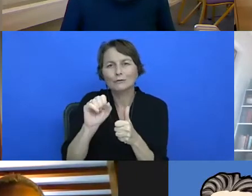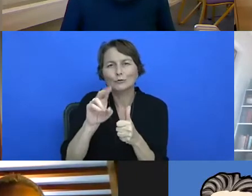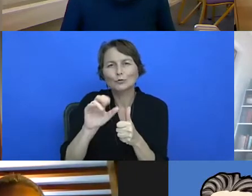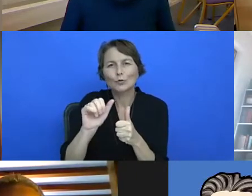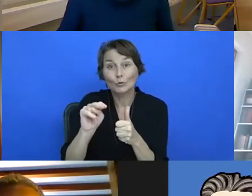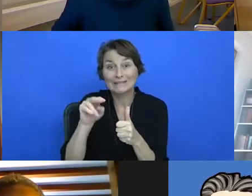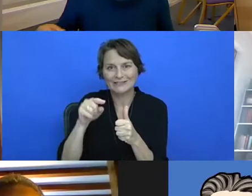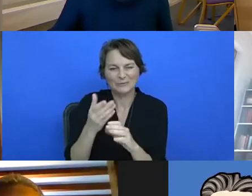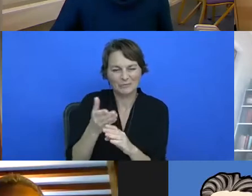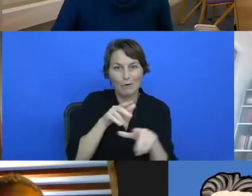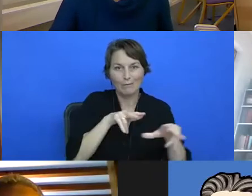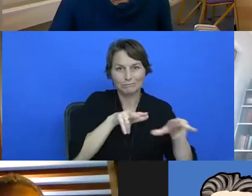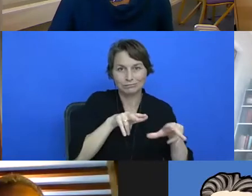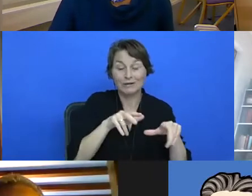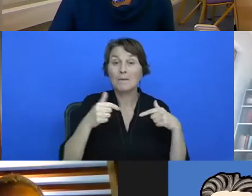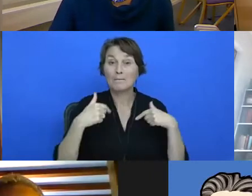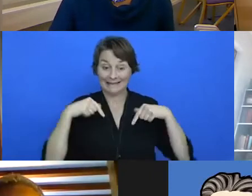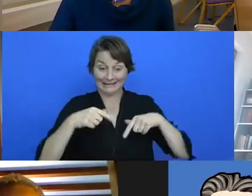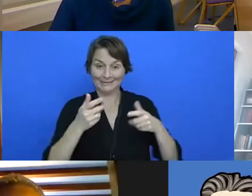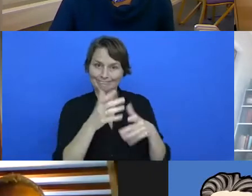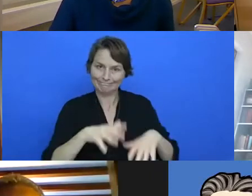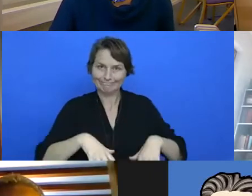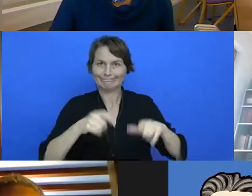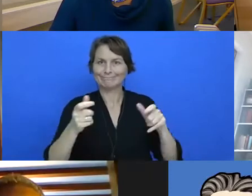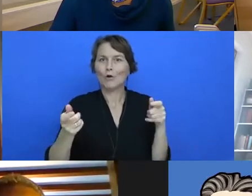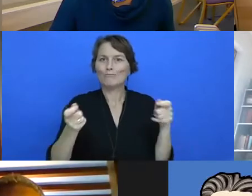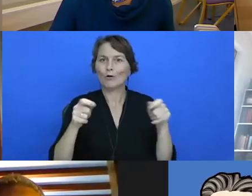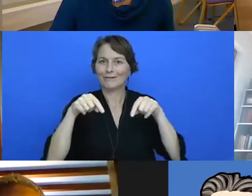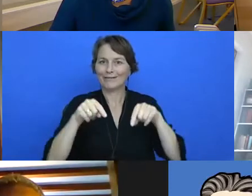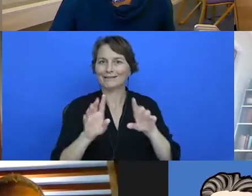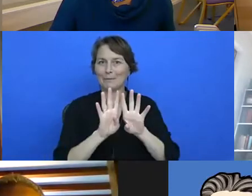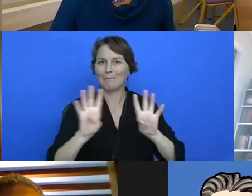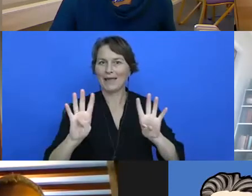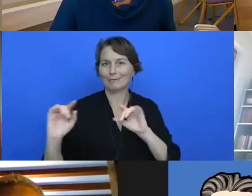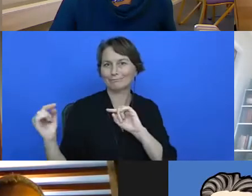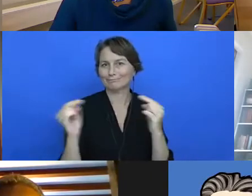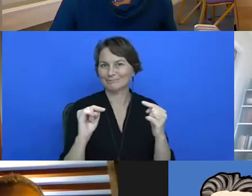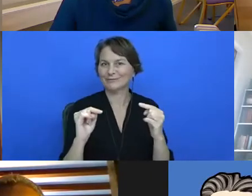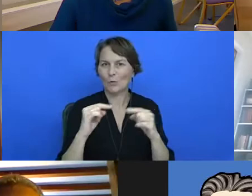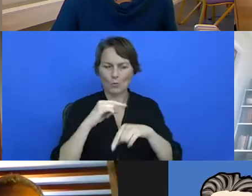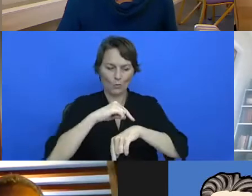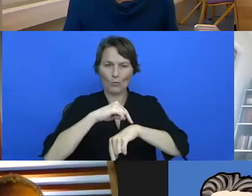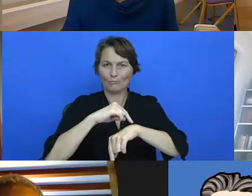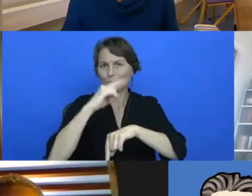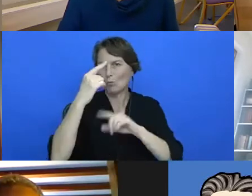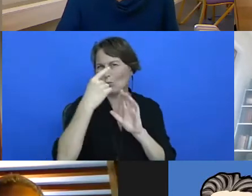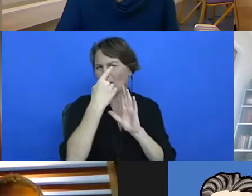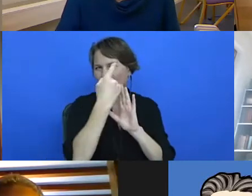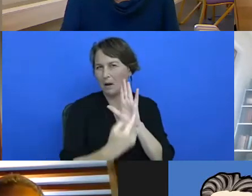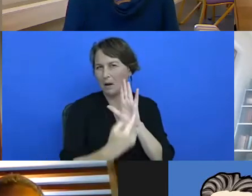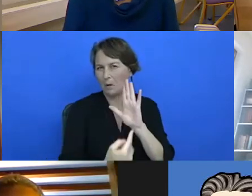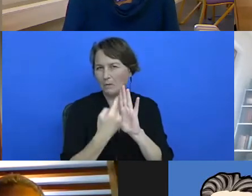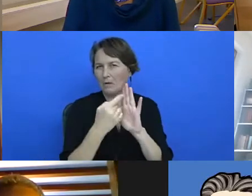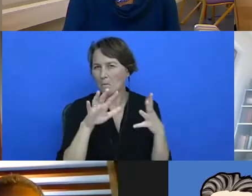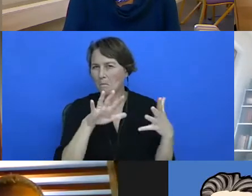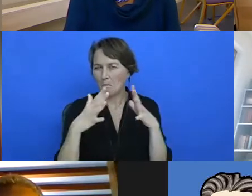discussion. So the first hour of the webinar will be a panel discussion with 5